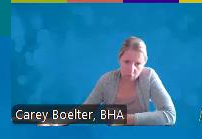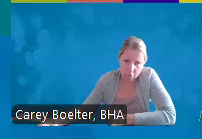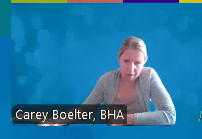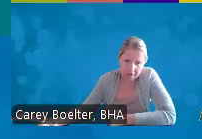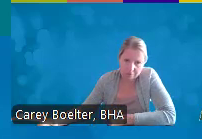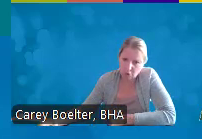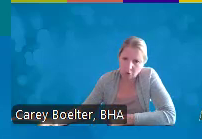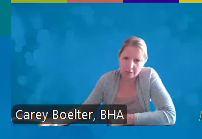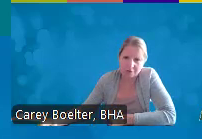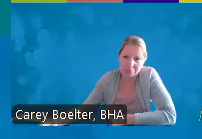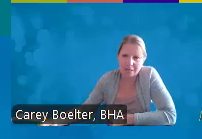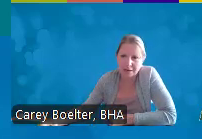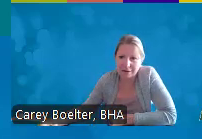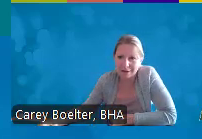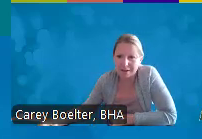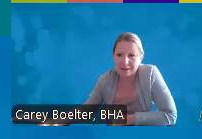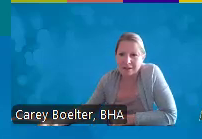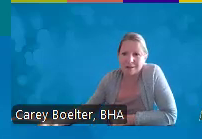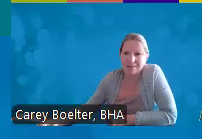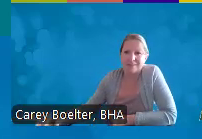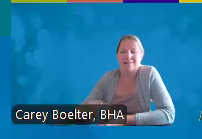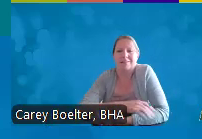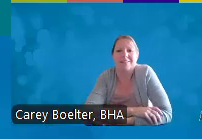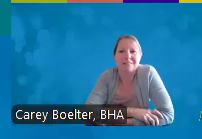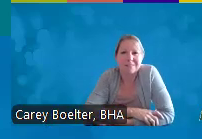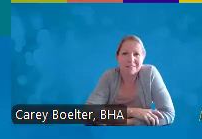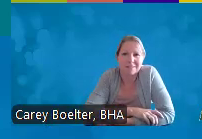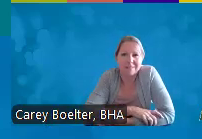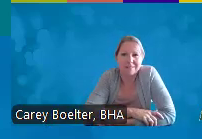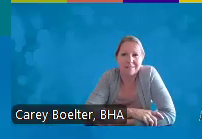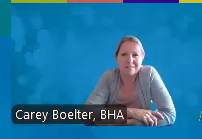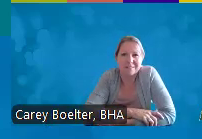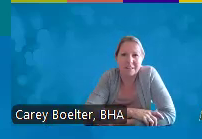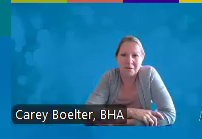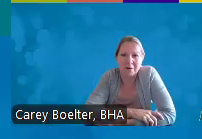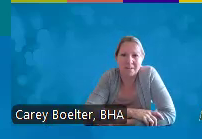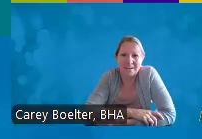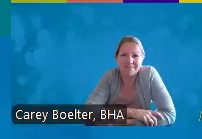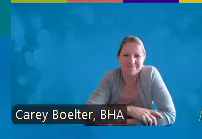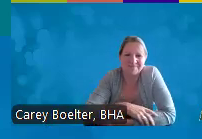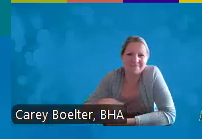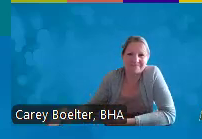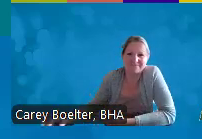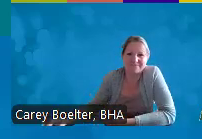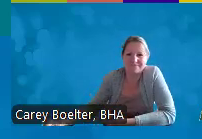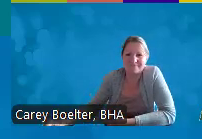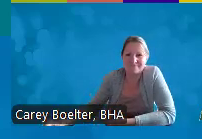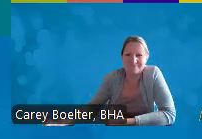Okay, well, we'll go ahead and close out the meeting. Thank you all again.